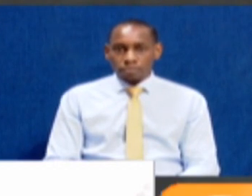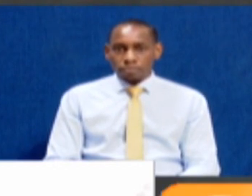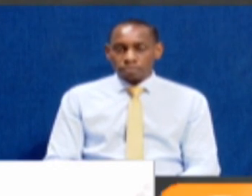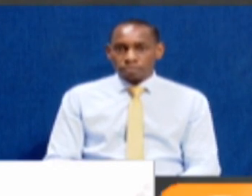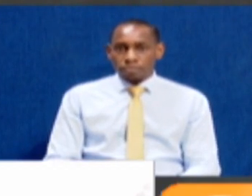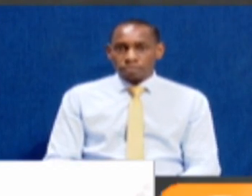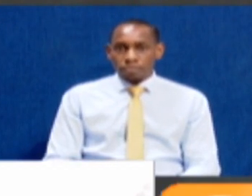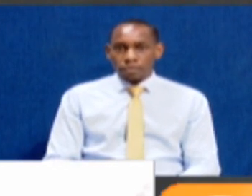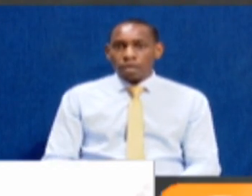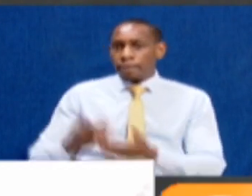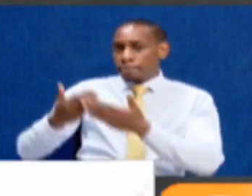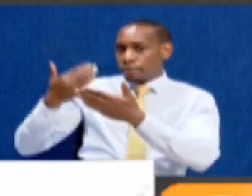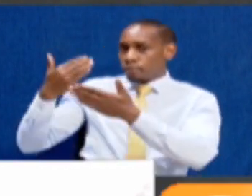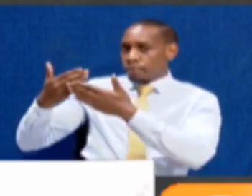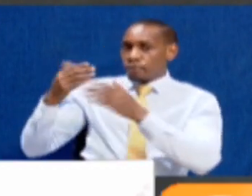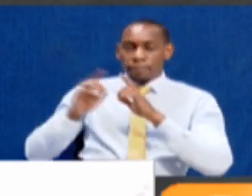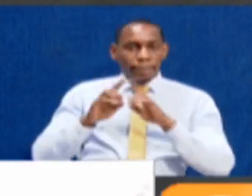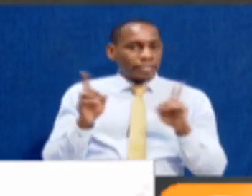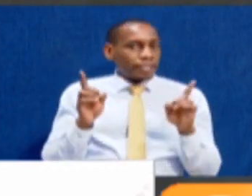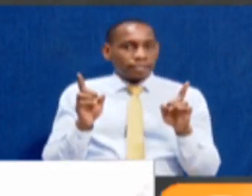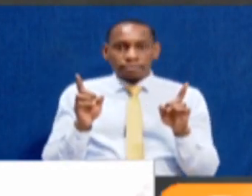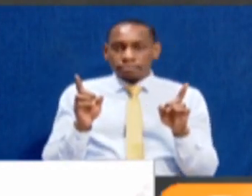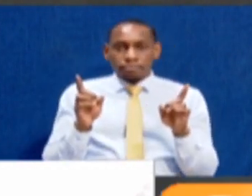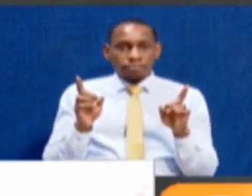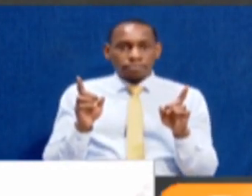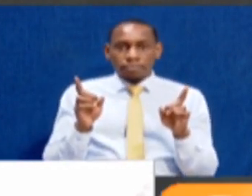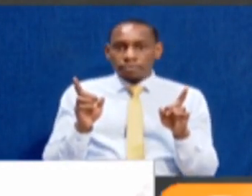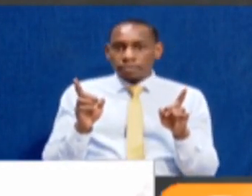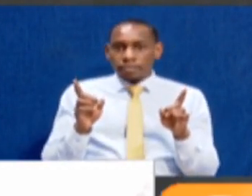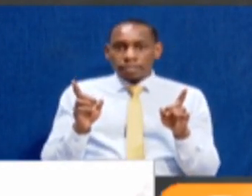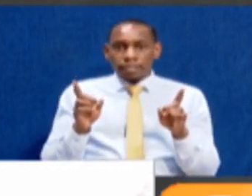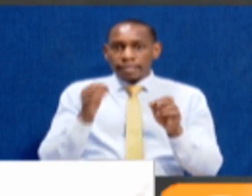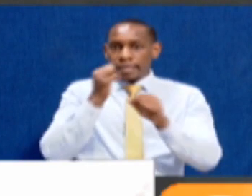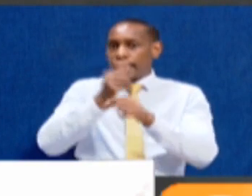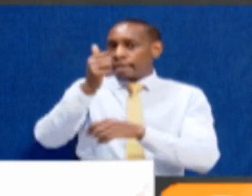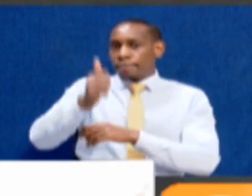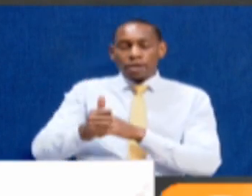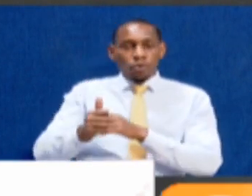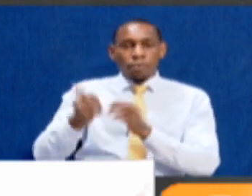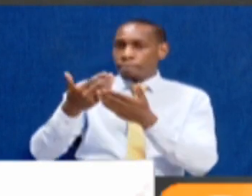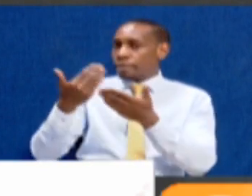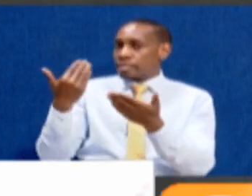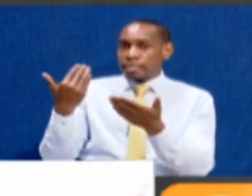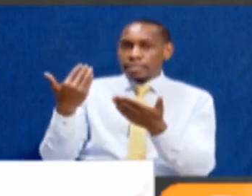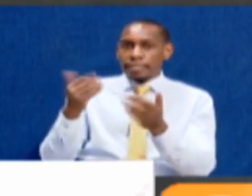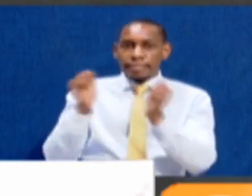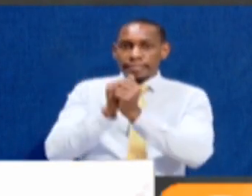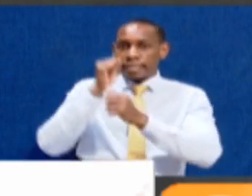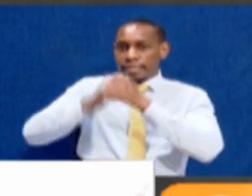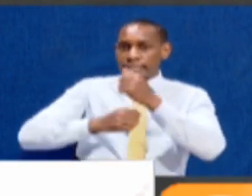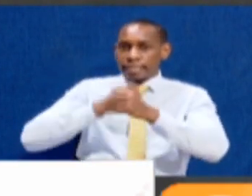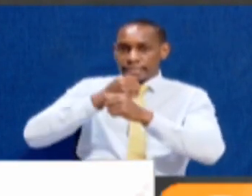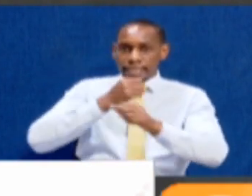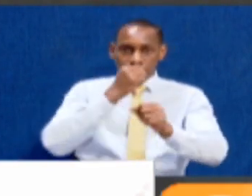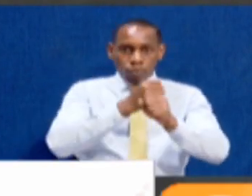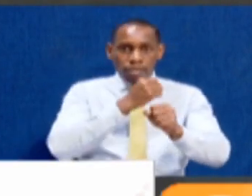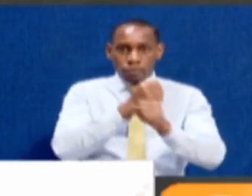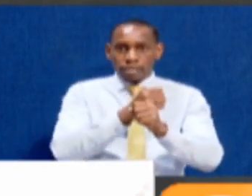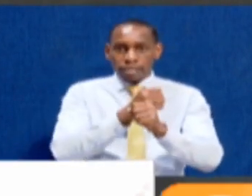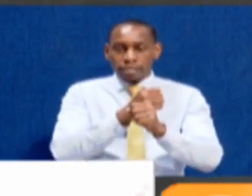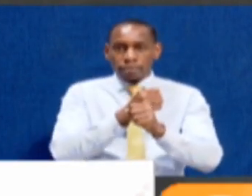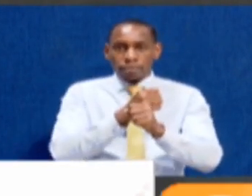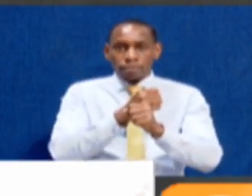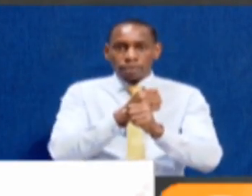ago. However, it has not been able to be done in the last 10 years of existence of